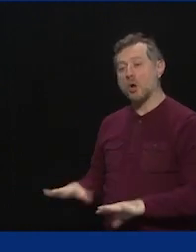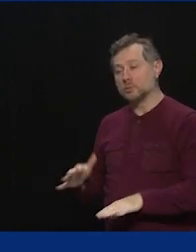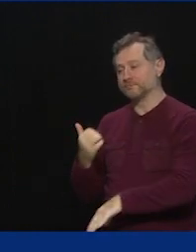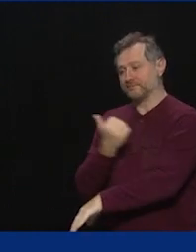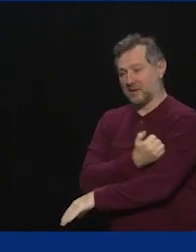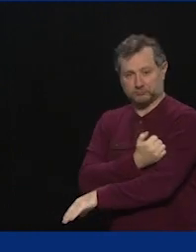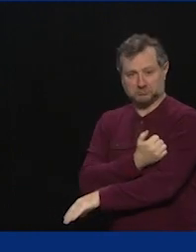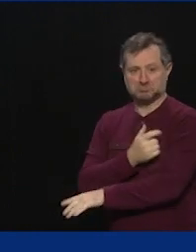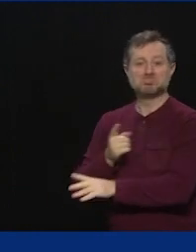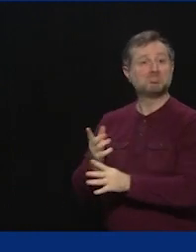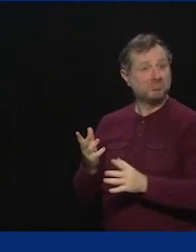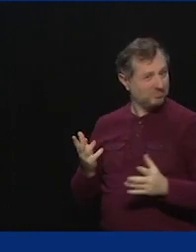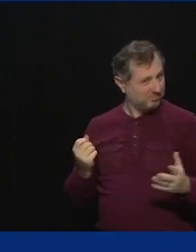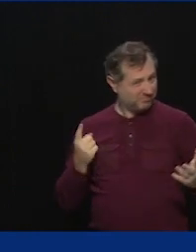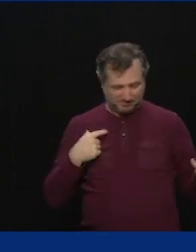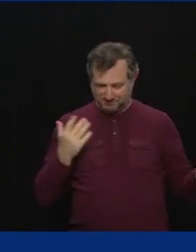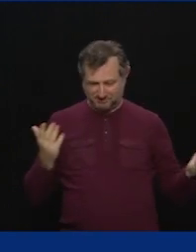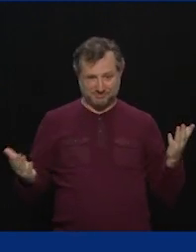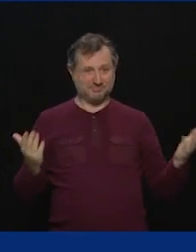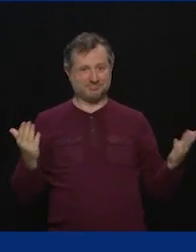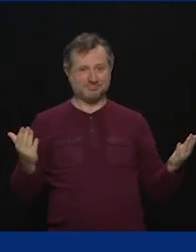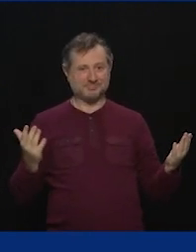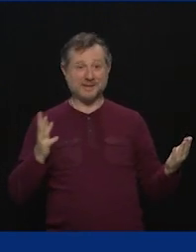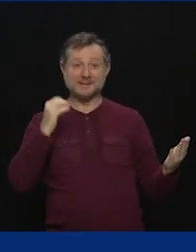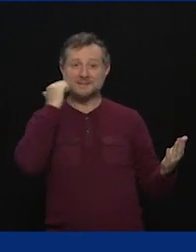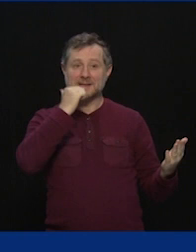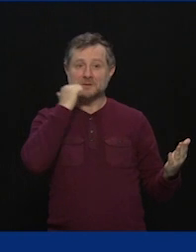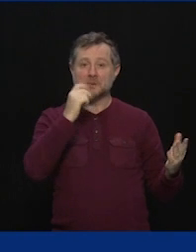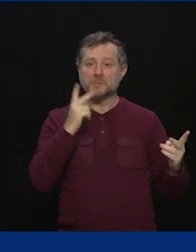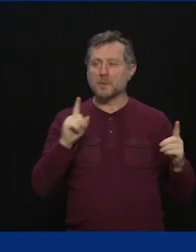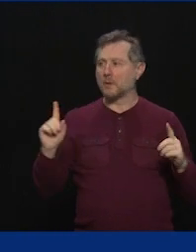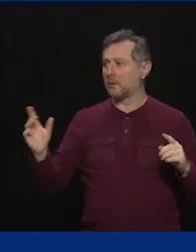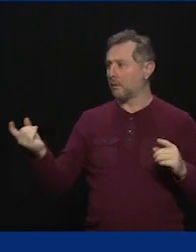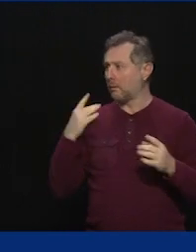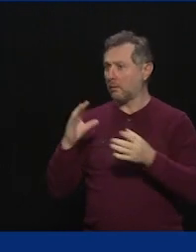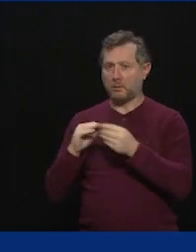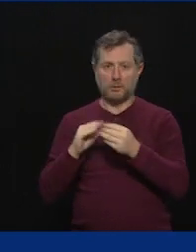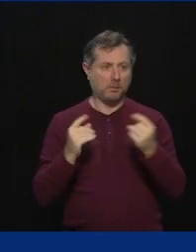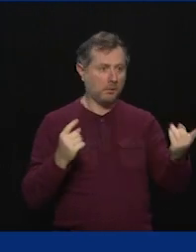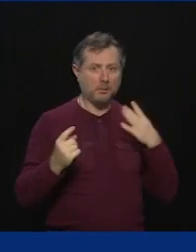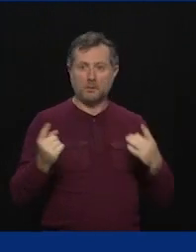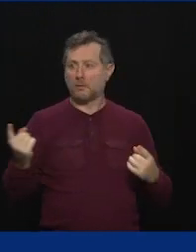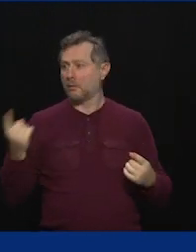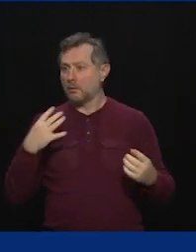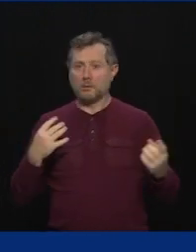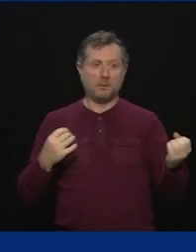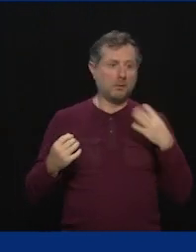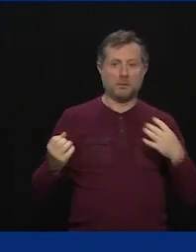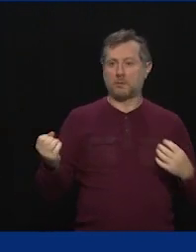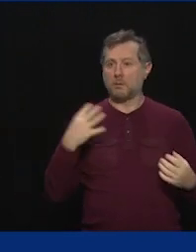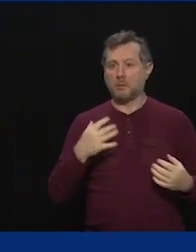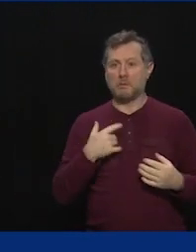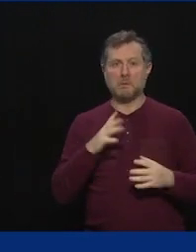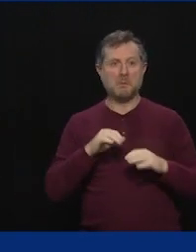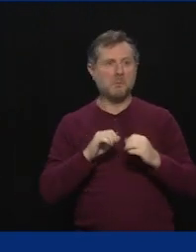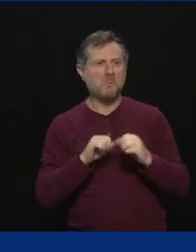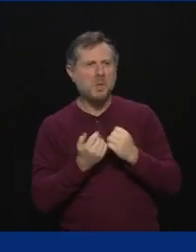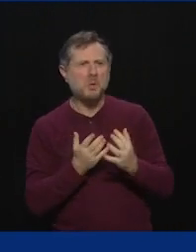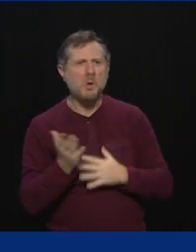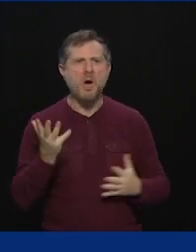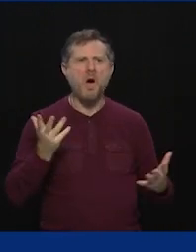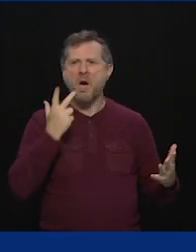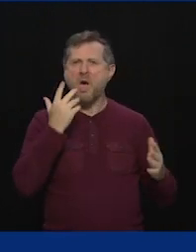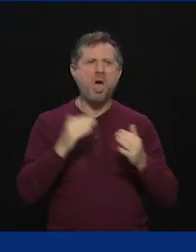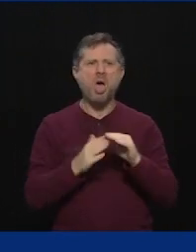I'm on a daily basis now encountering people, talking to people, hearing about people who are in that breakthrough category. So there is